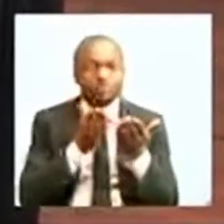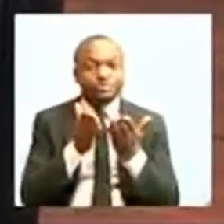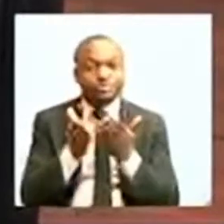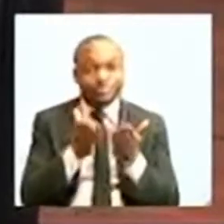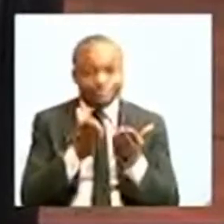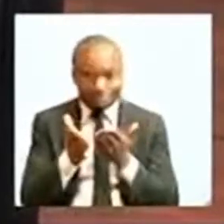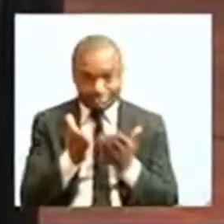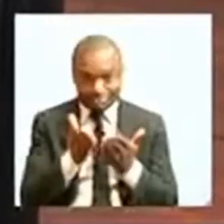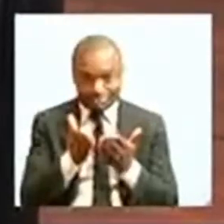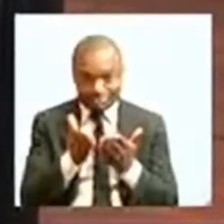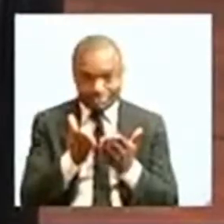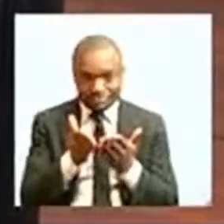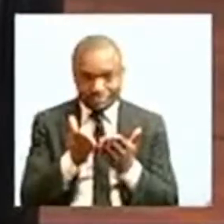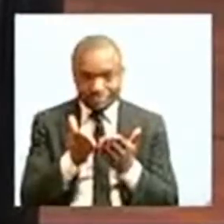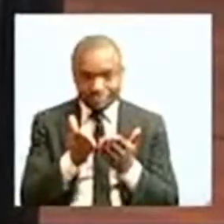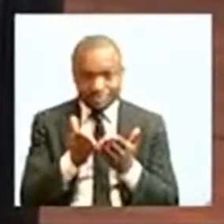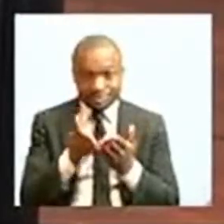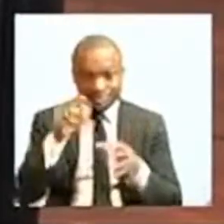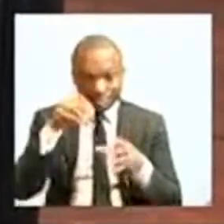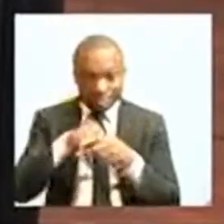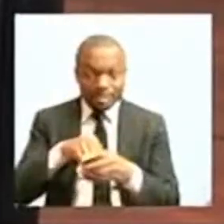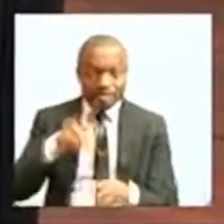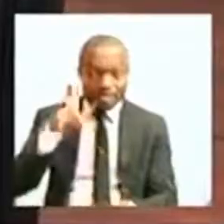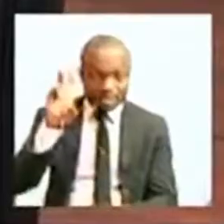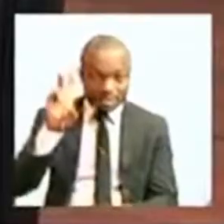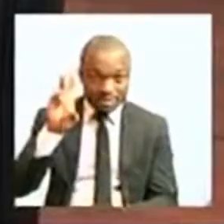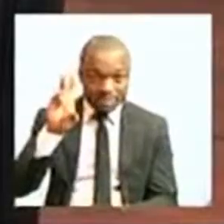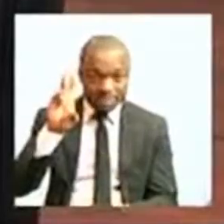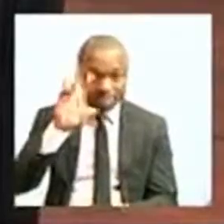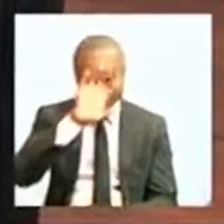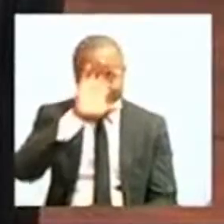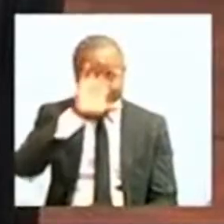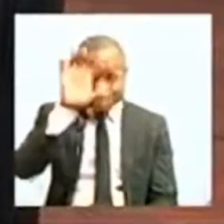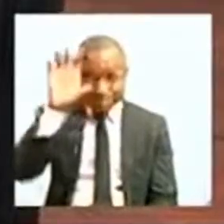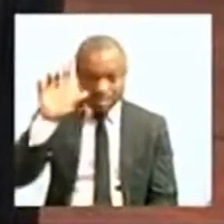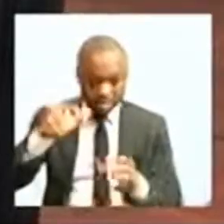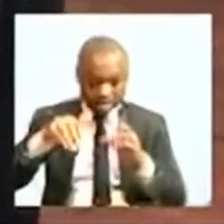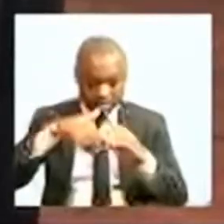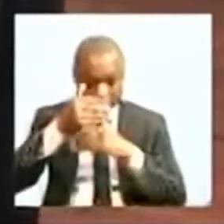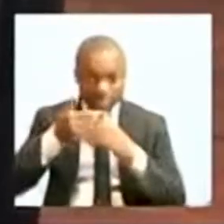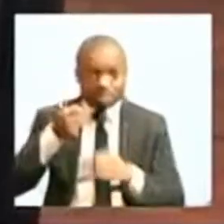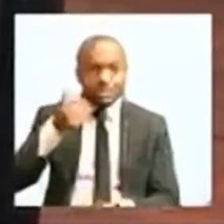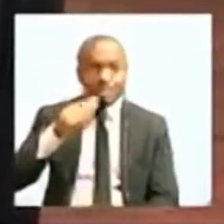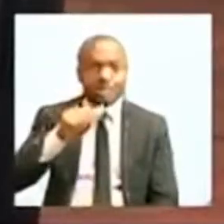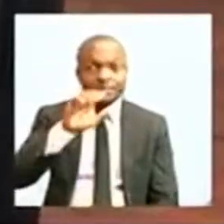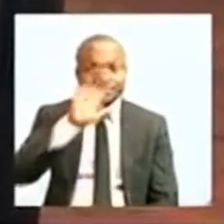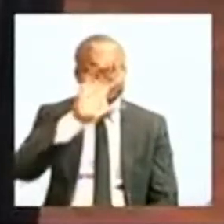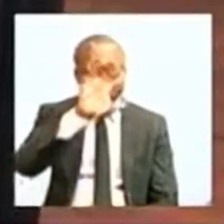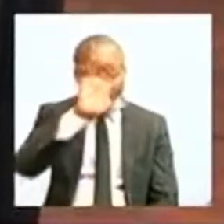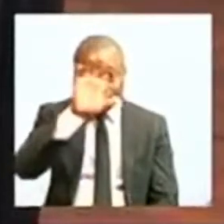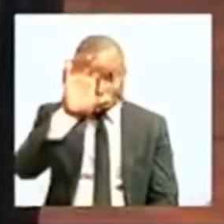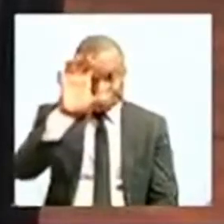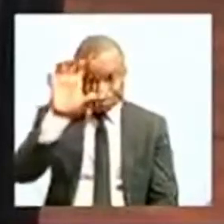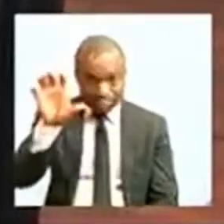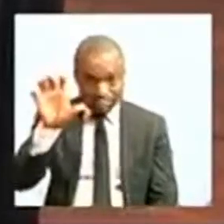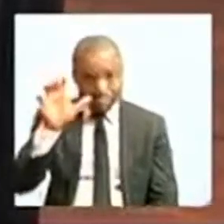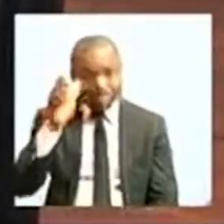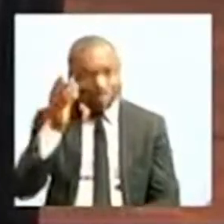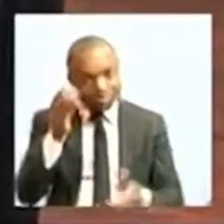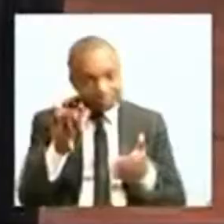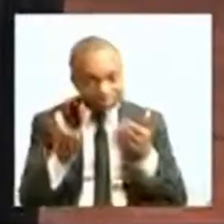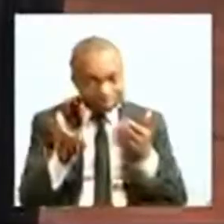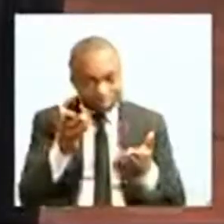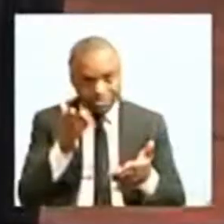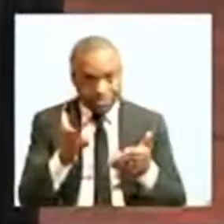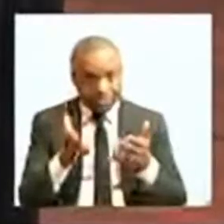are, they are in 7 provinces out of the 10. So maybe they took on